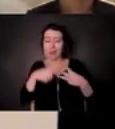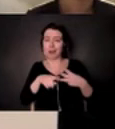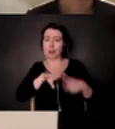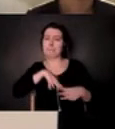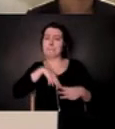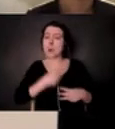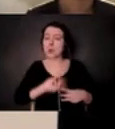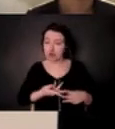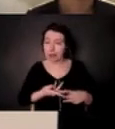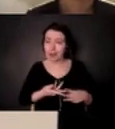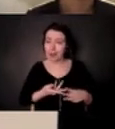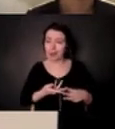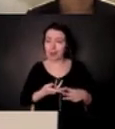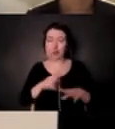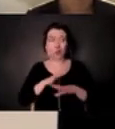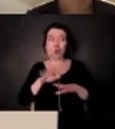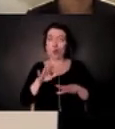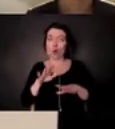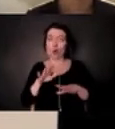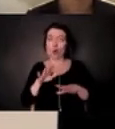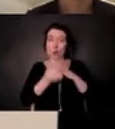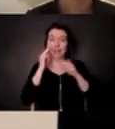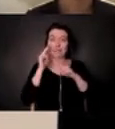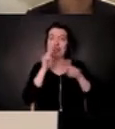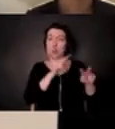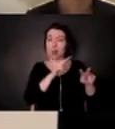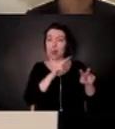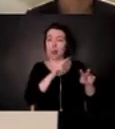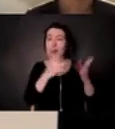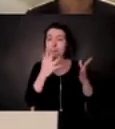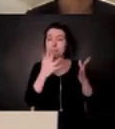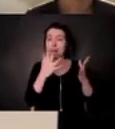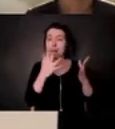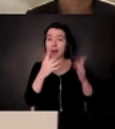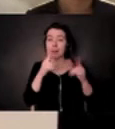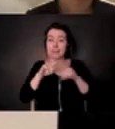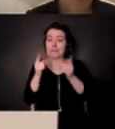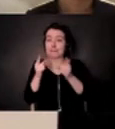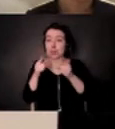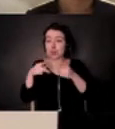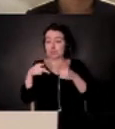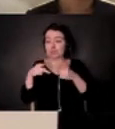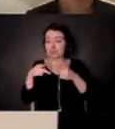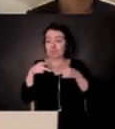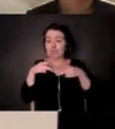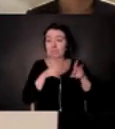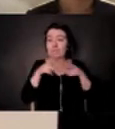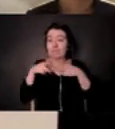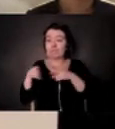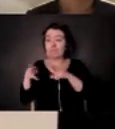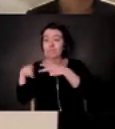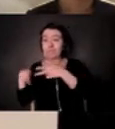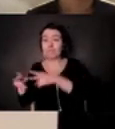strands of art from our ancestors, and thinking about that in relation